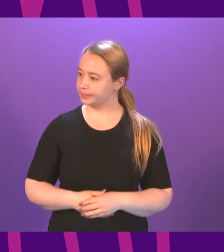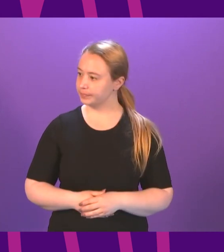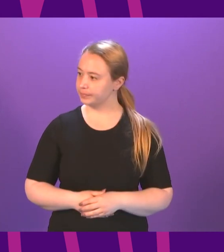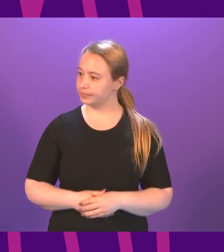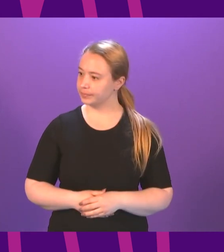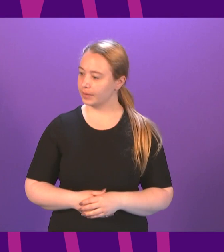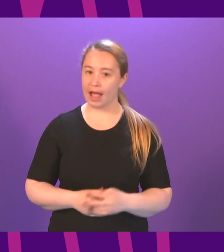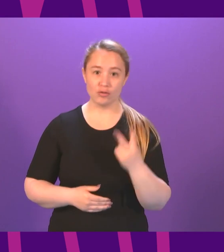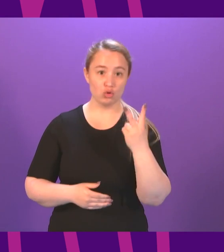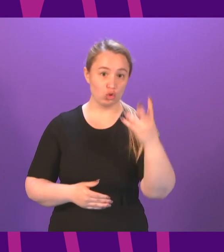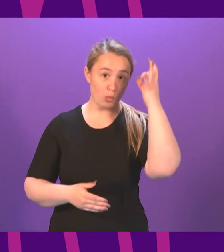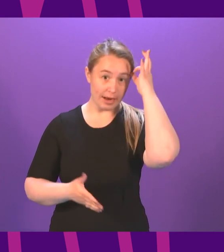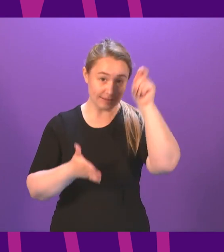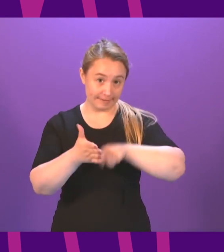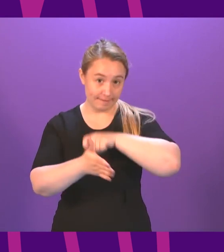2 minutes to vote.